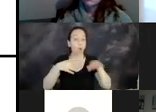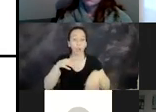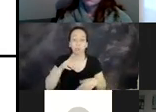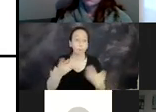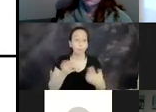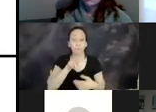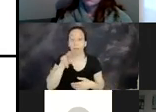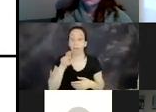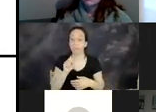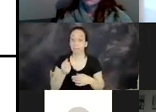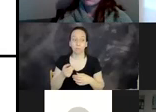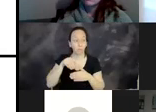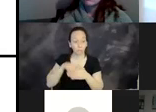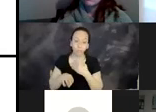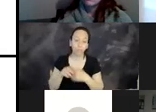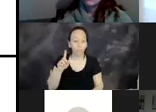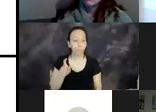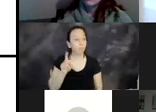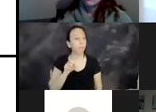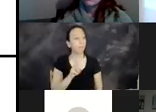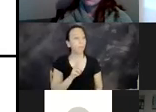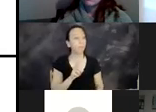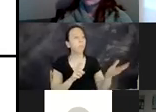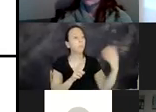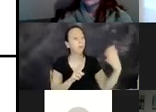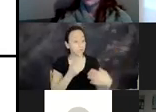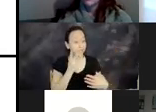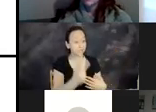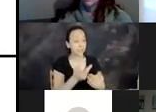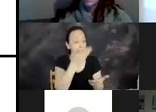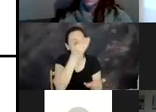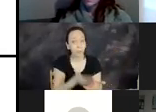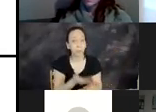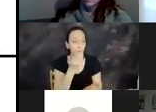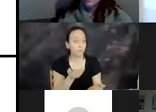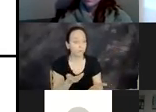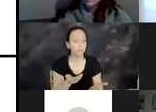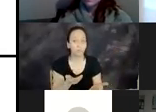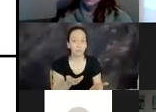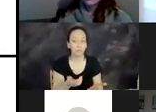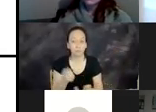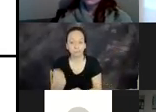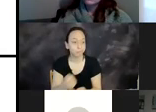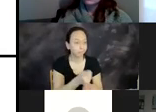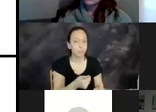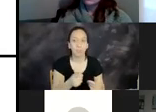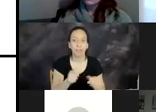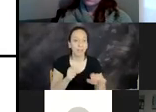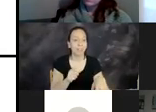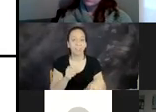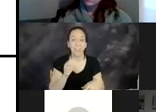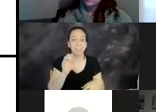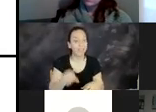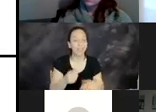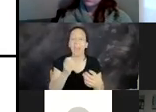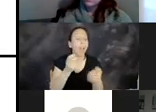bus and ask everybody to show their proof of payment. They'll be able to tap that data. Everything